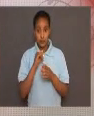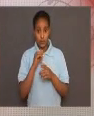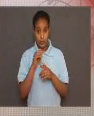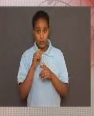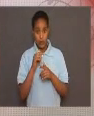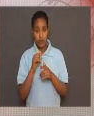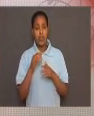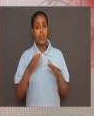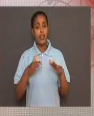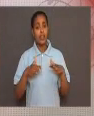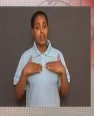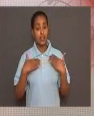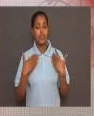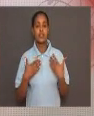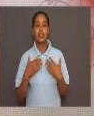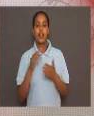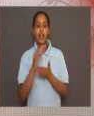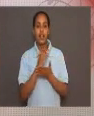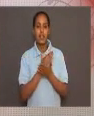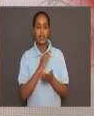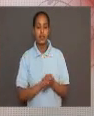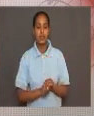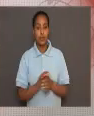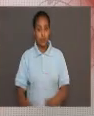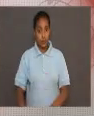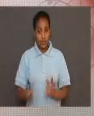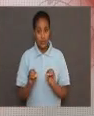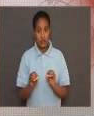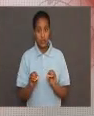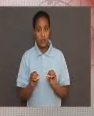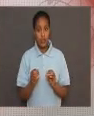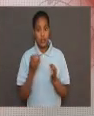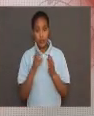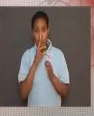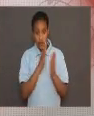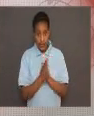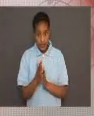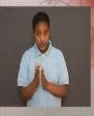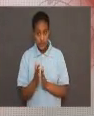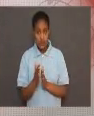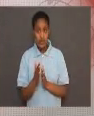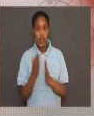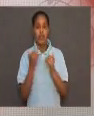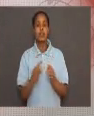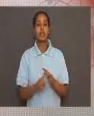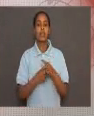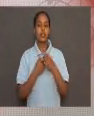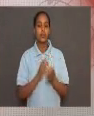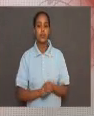be an interesting lesson. Students, if you are ready, let us